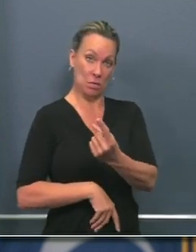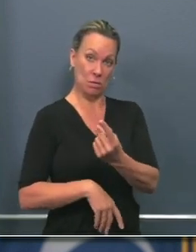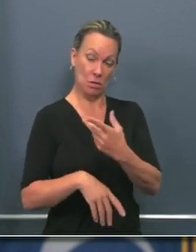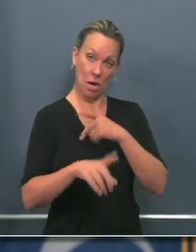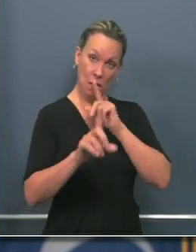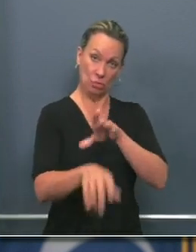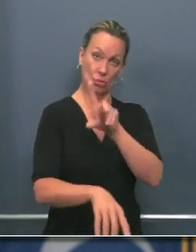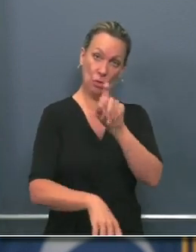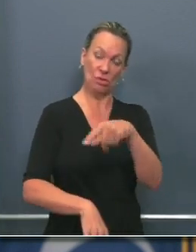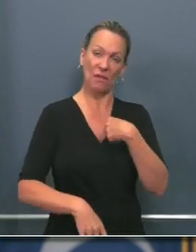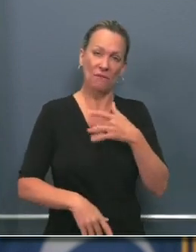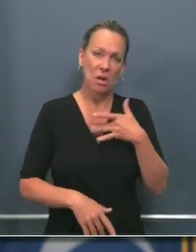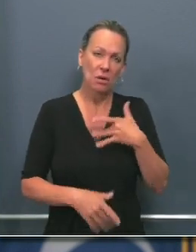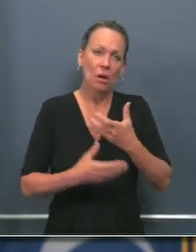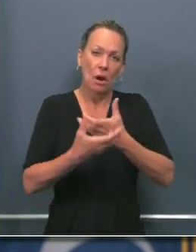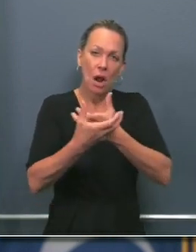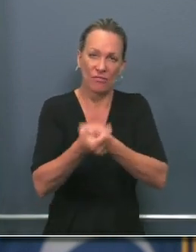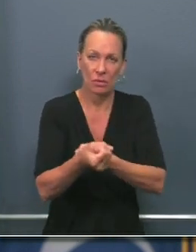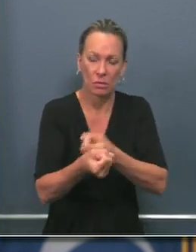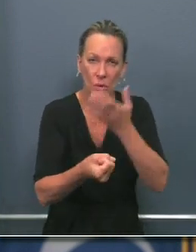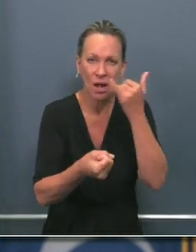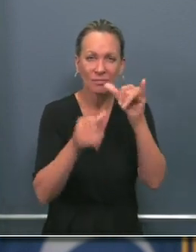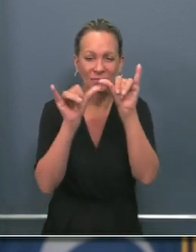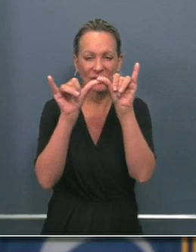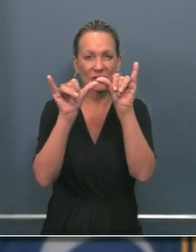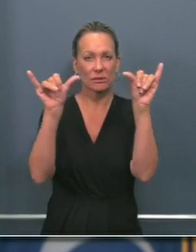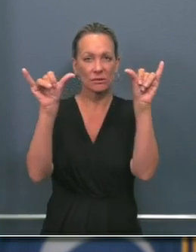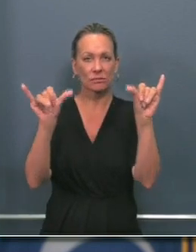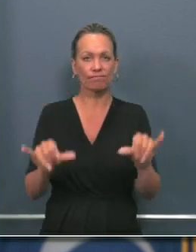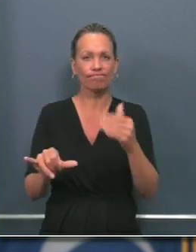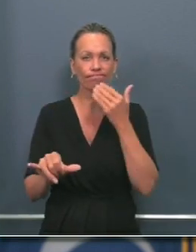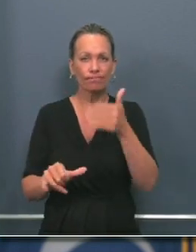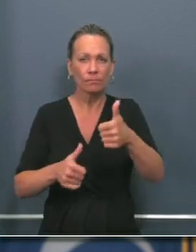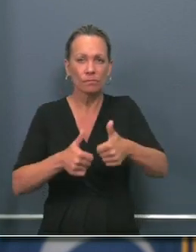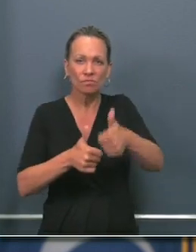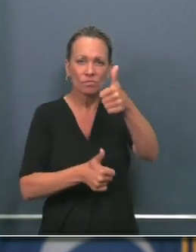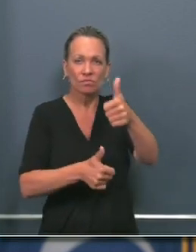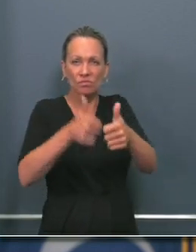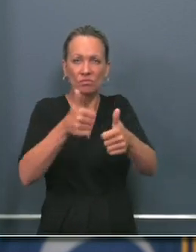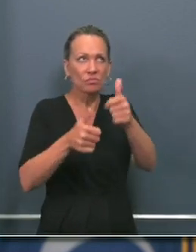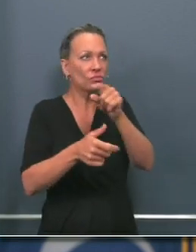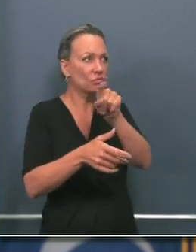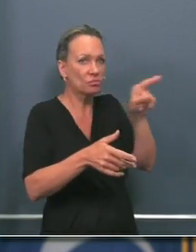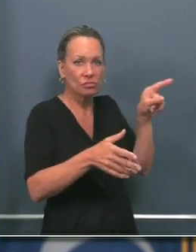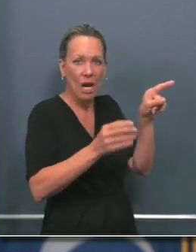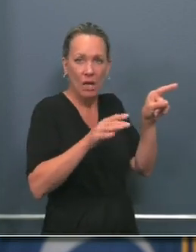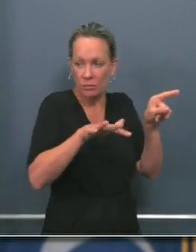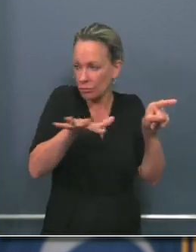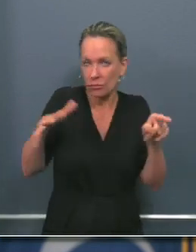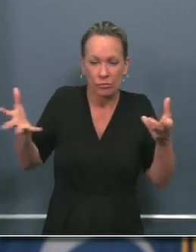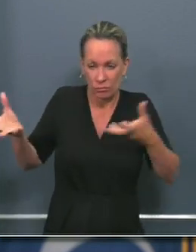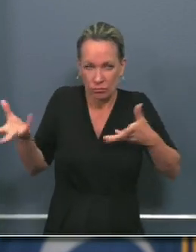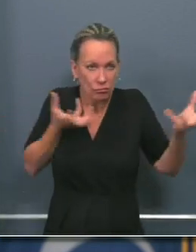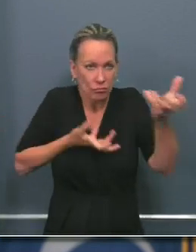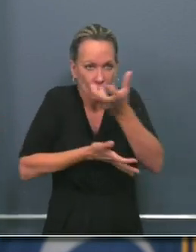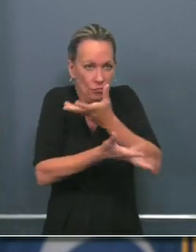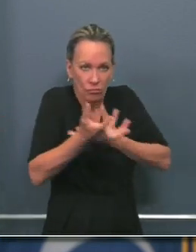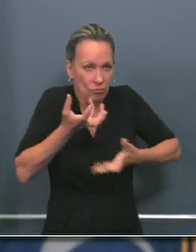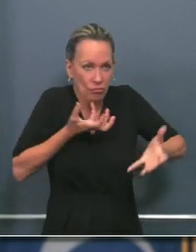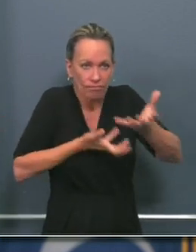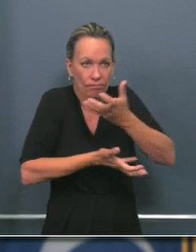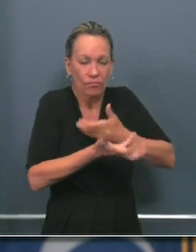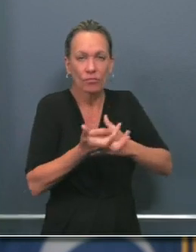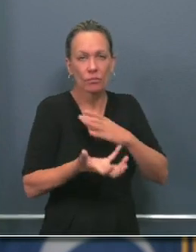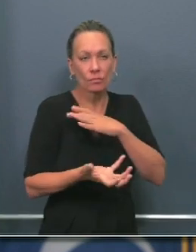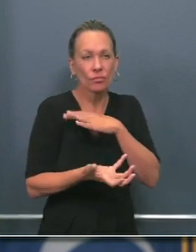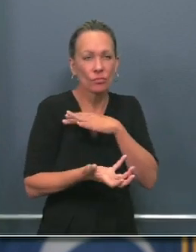critique in some sectors that we haven't moved fast enough, or that the modifications are restrictive, which